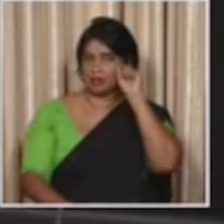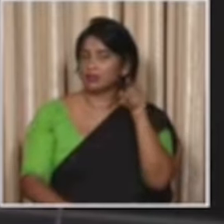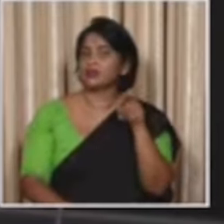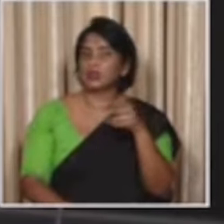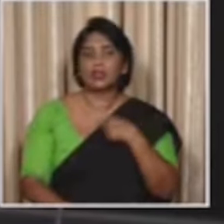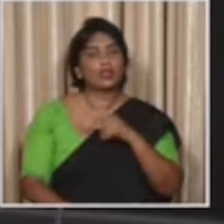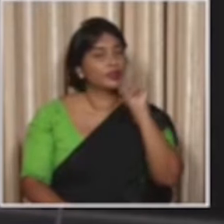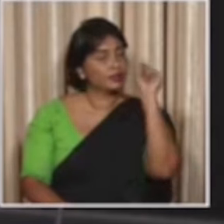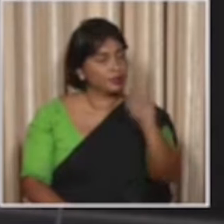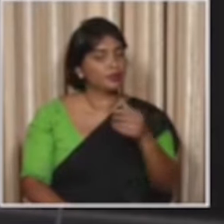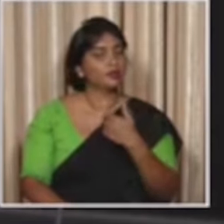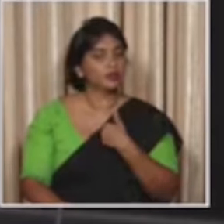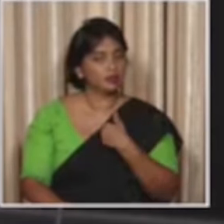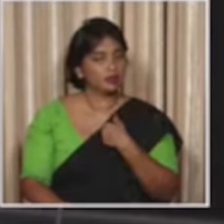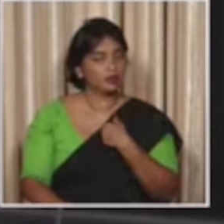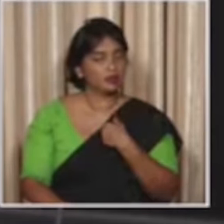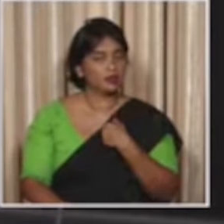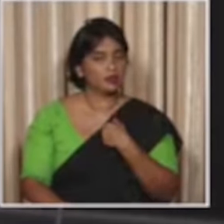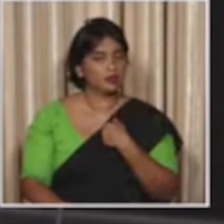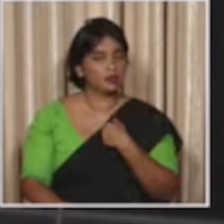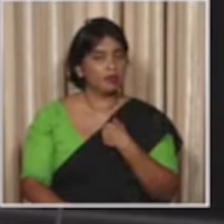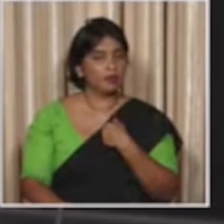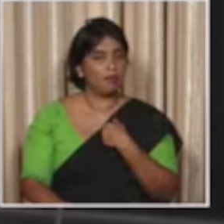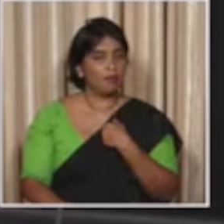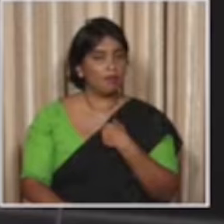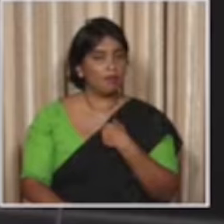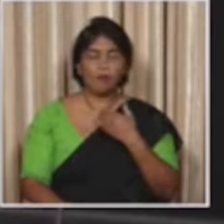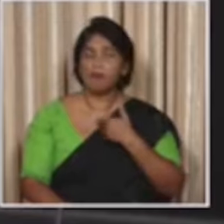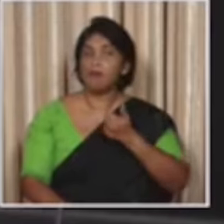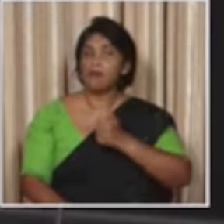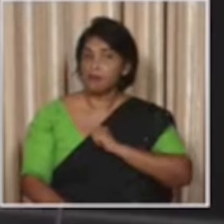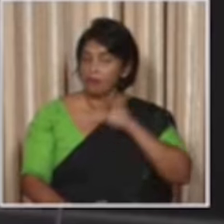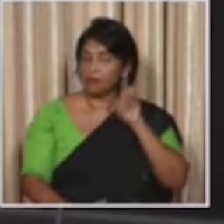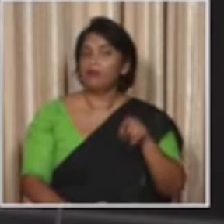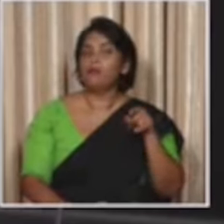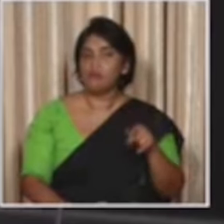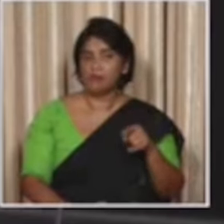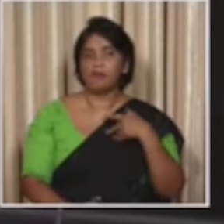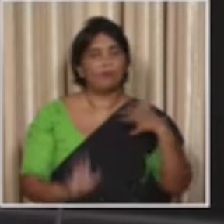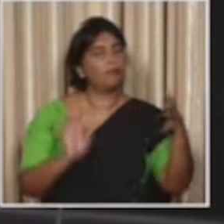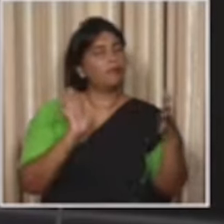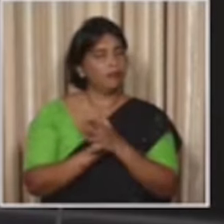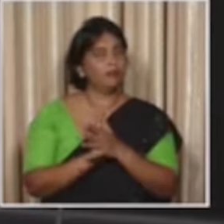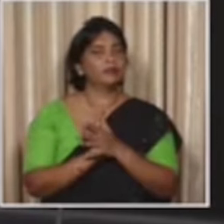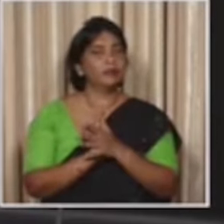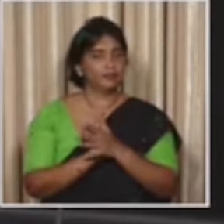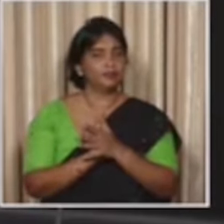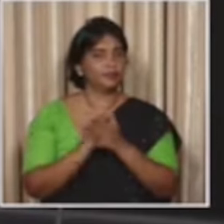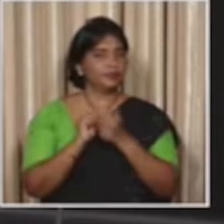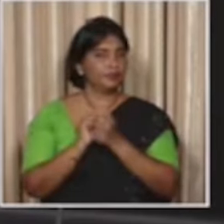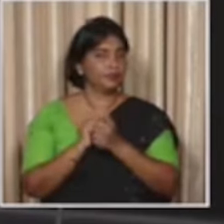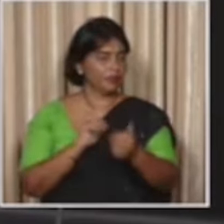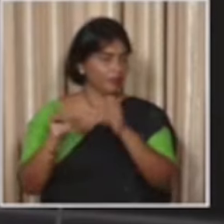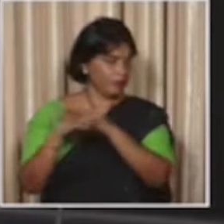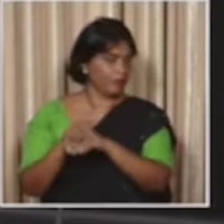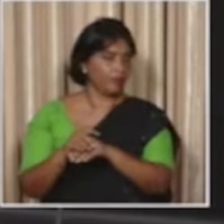marine forces because it's in our interest I think you know just because the honorable member wants to cut all ties with Israel we